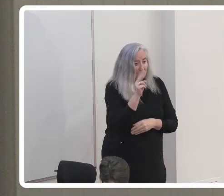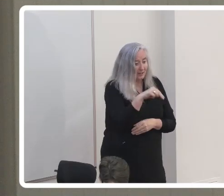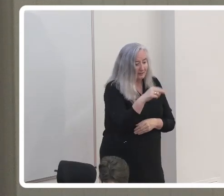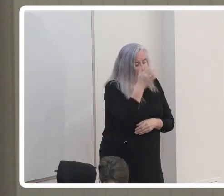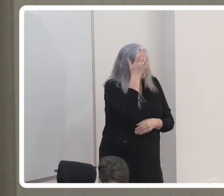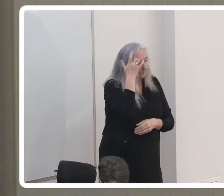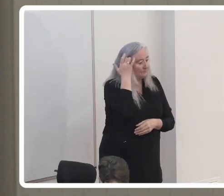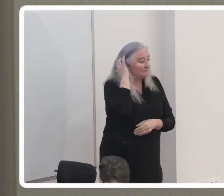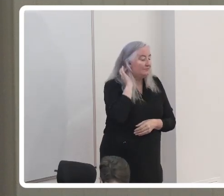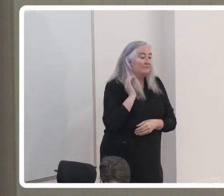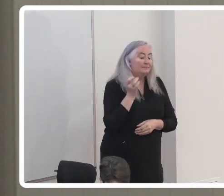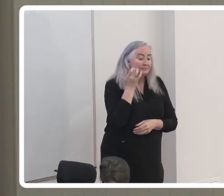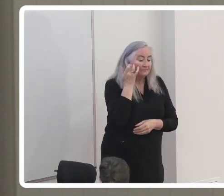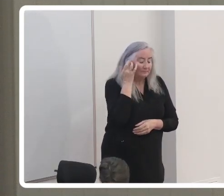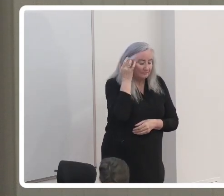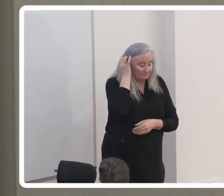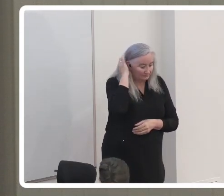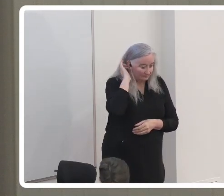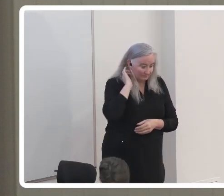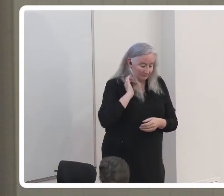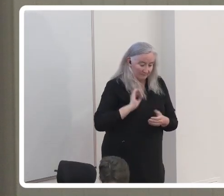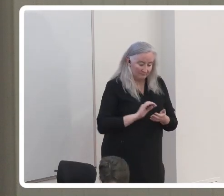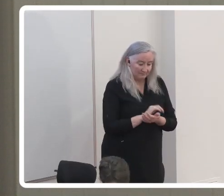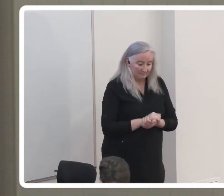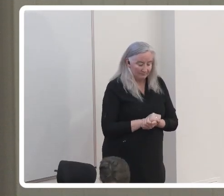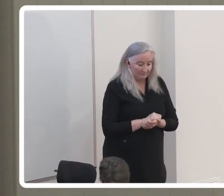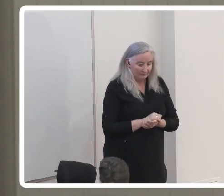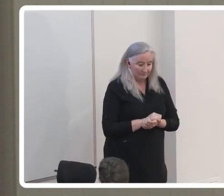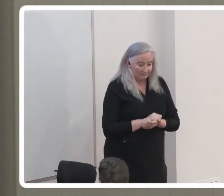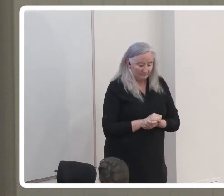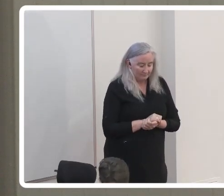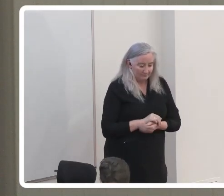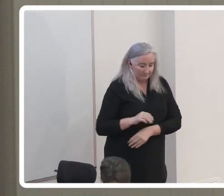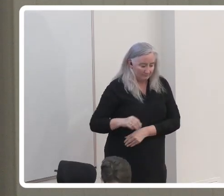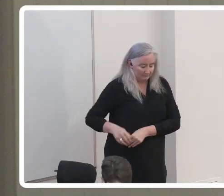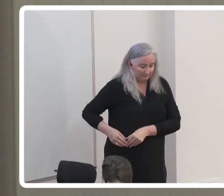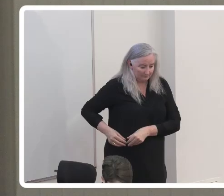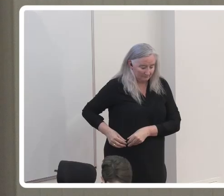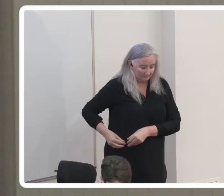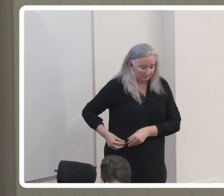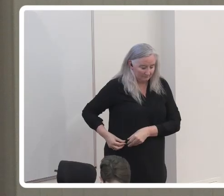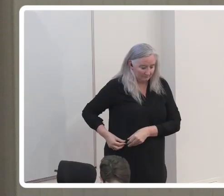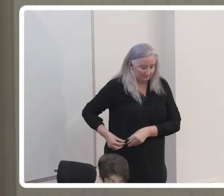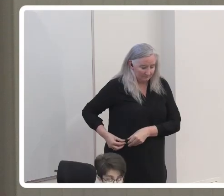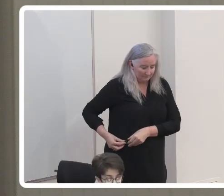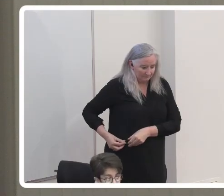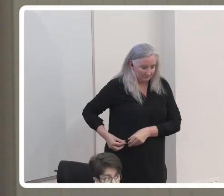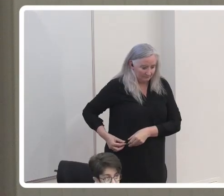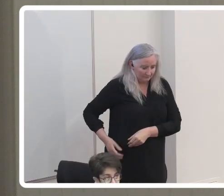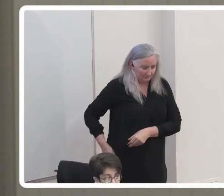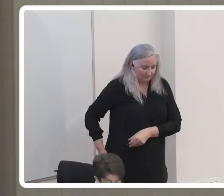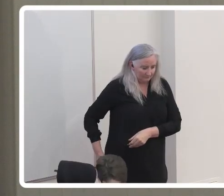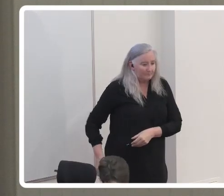states and some paths are more realistic given the resources you and your networks might have. And I'm aware